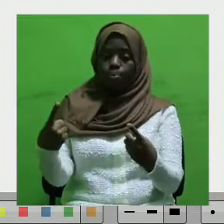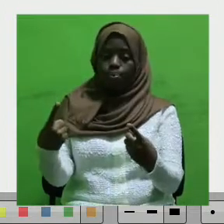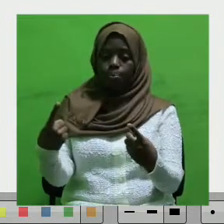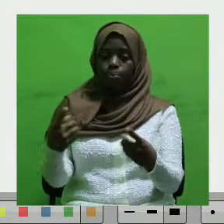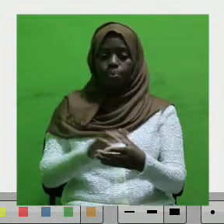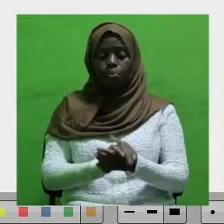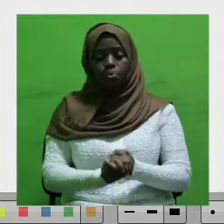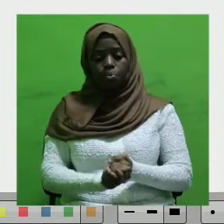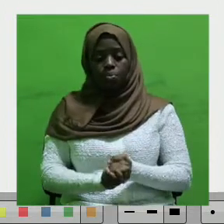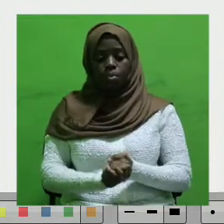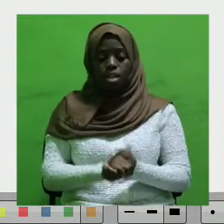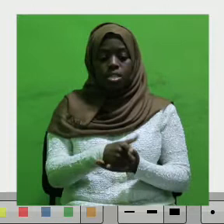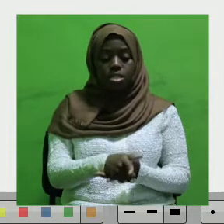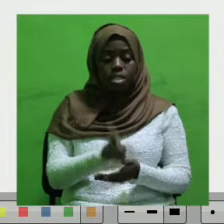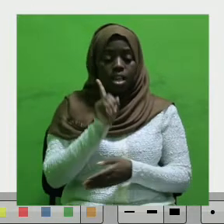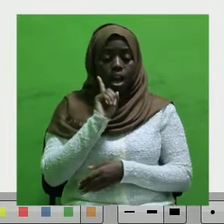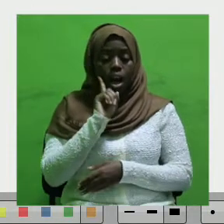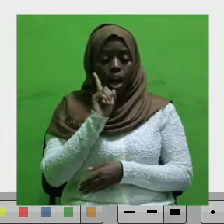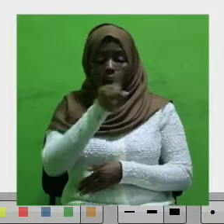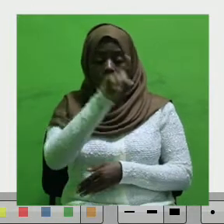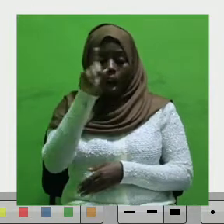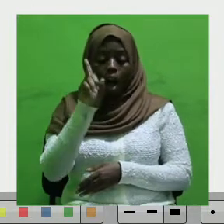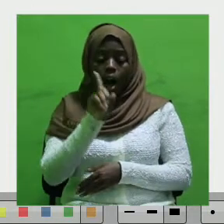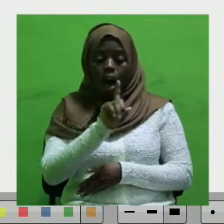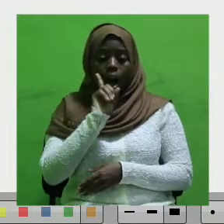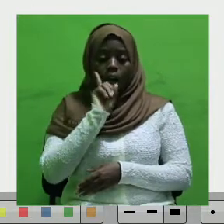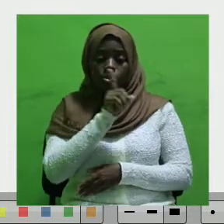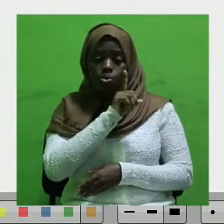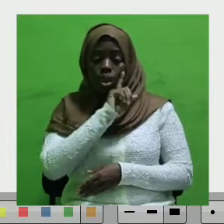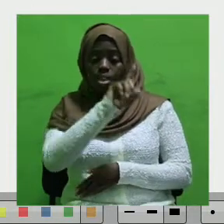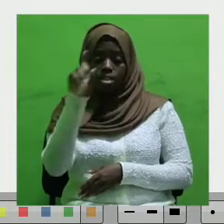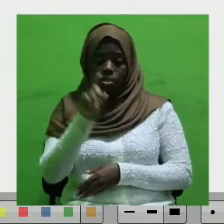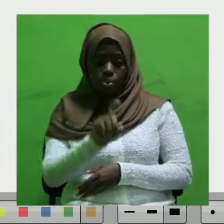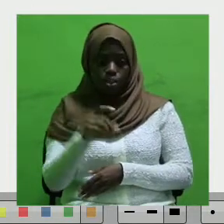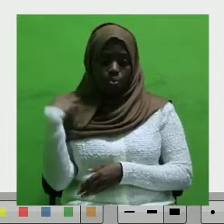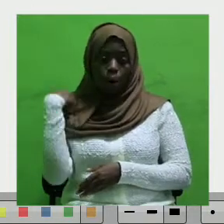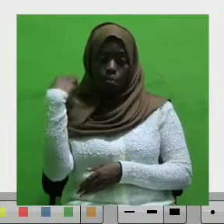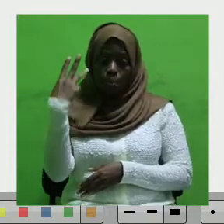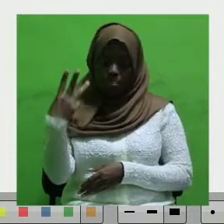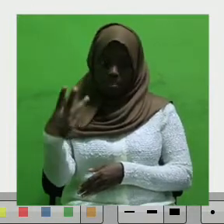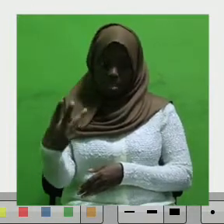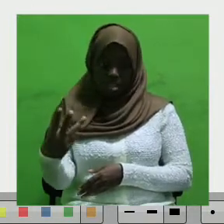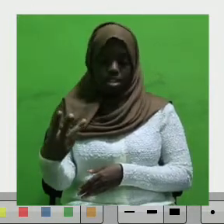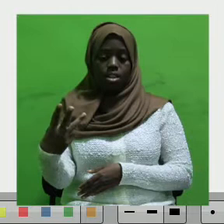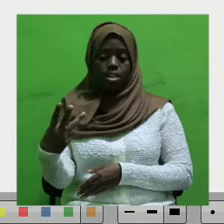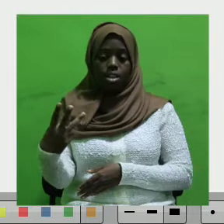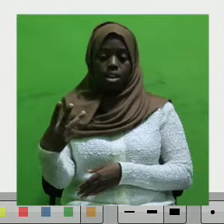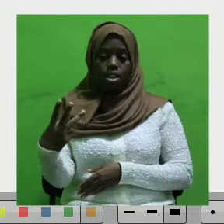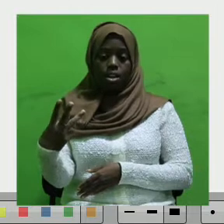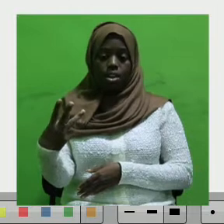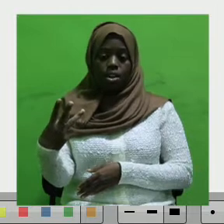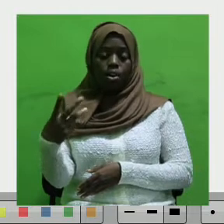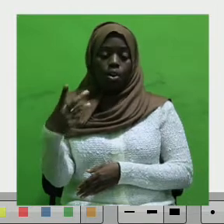ultrafiltration work? In answering a question as a Form 3 student, you should be able to answer a question in an essay form.